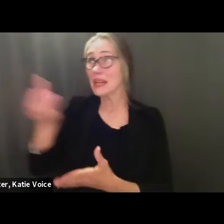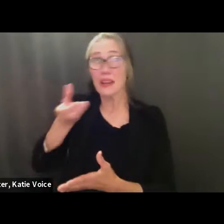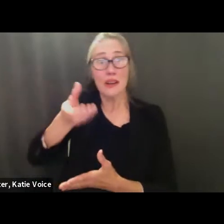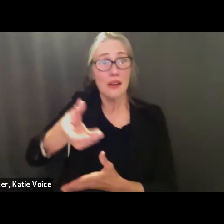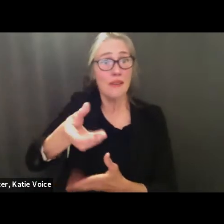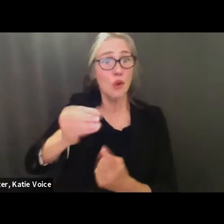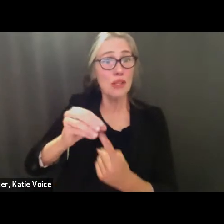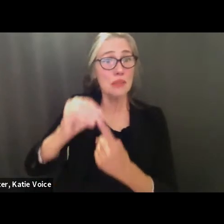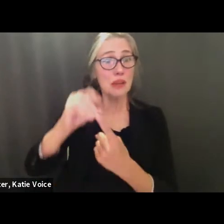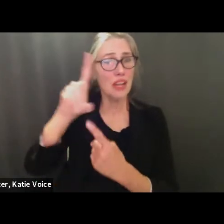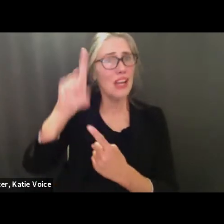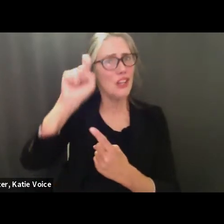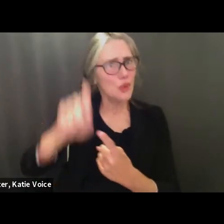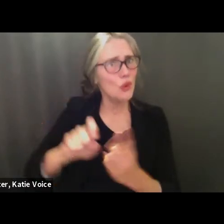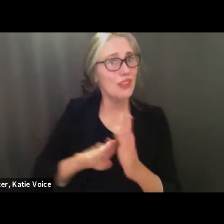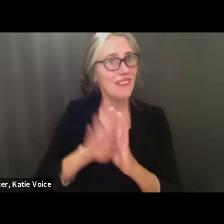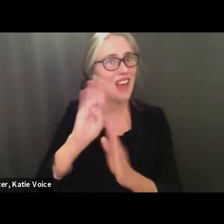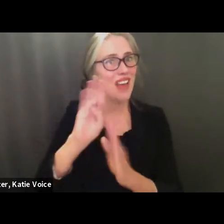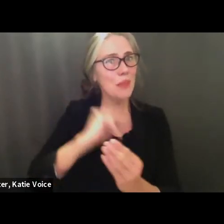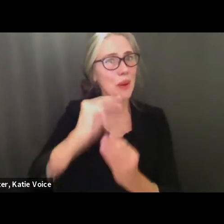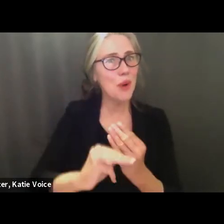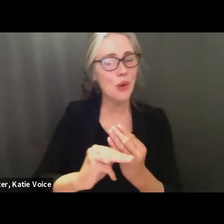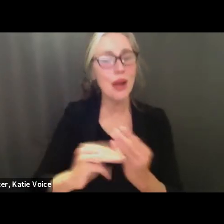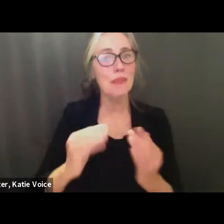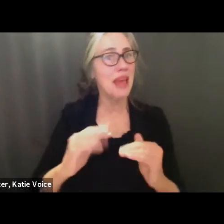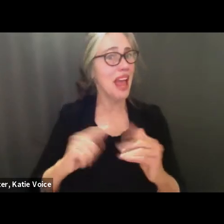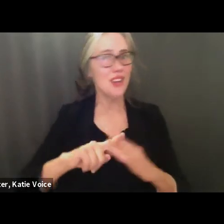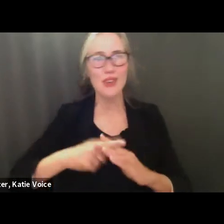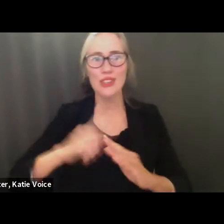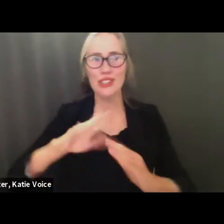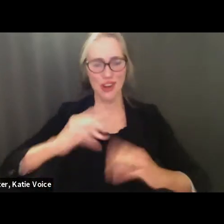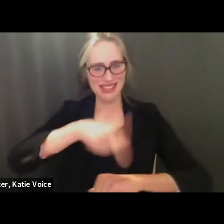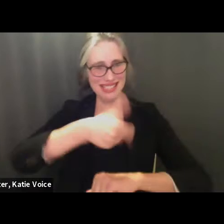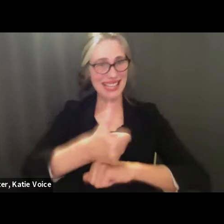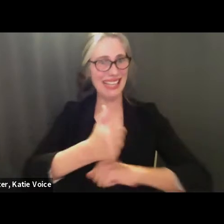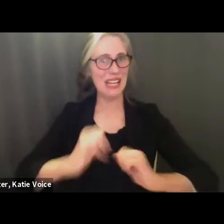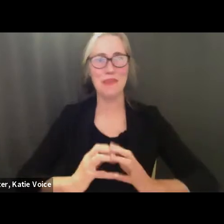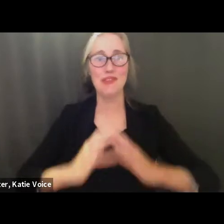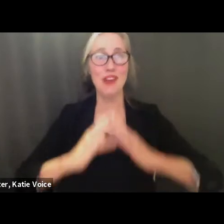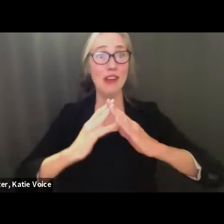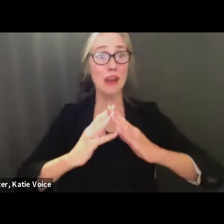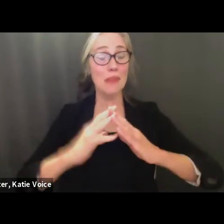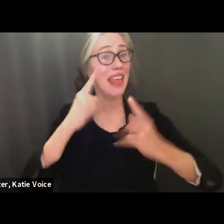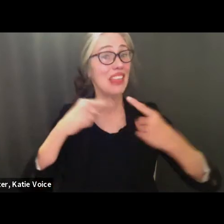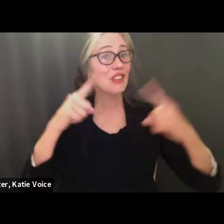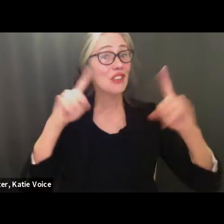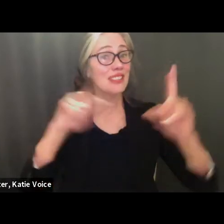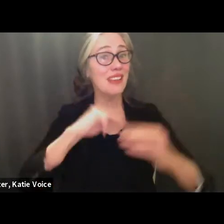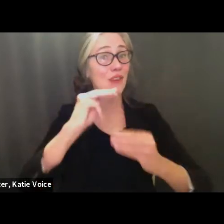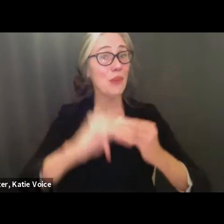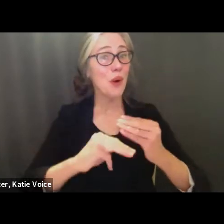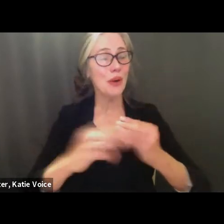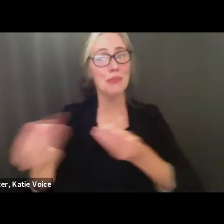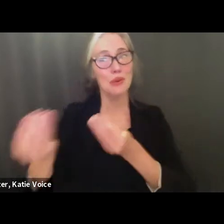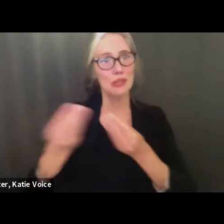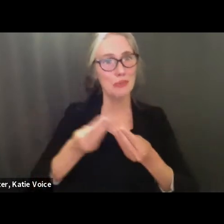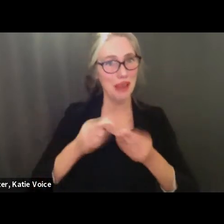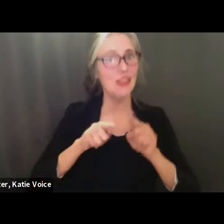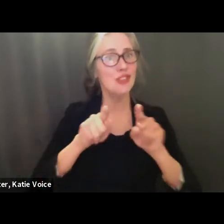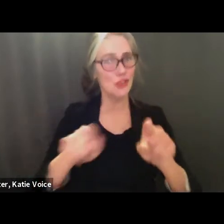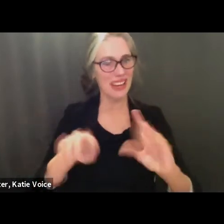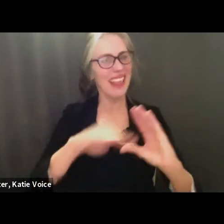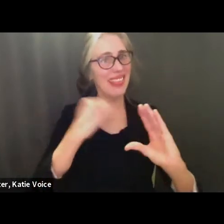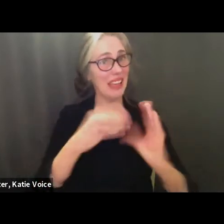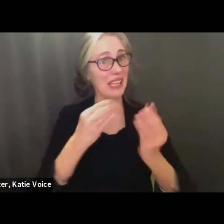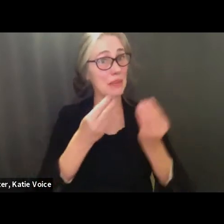can be developed and staff training completed from the ground up. Examples of some of the successful programs were provided in that email.